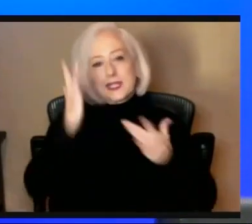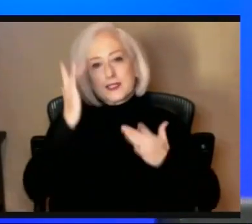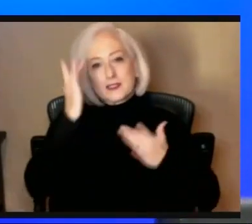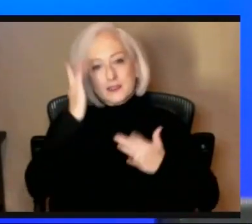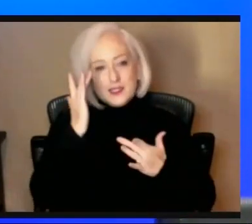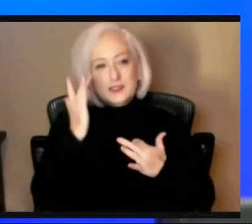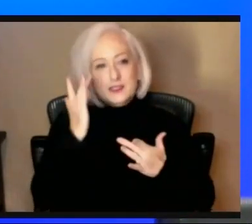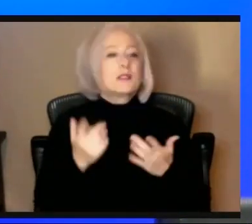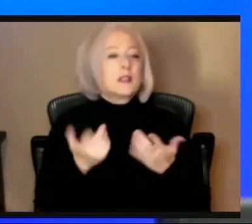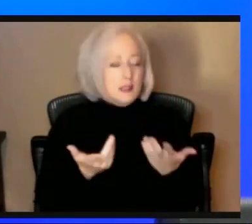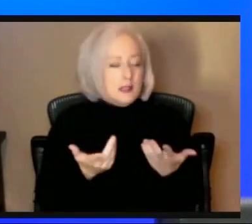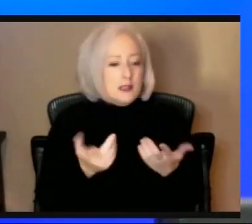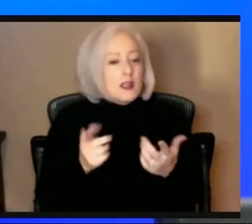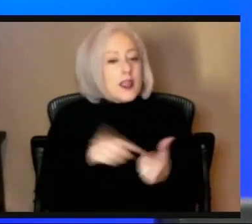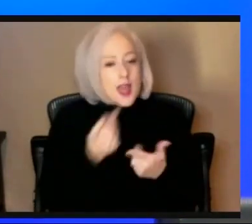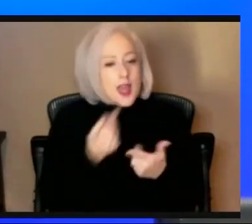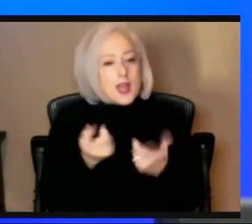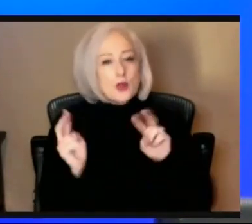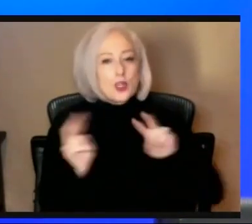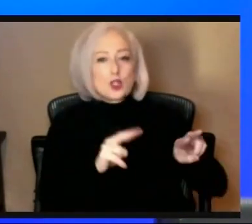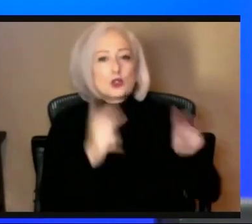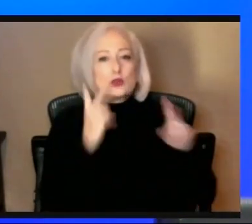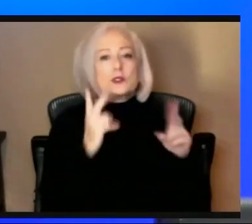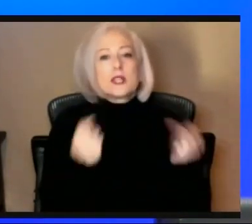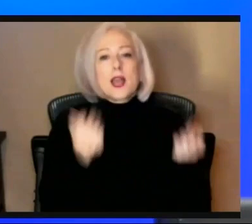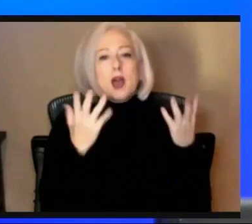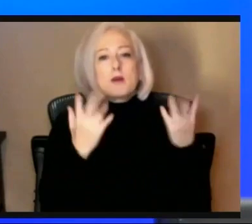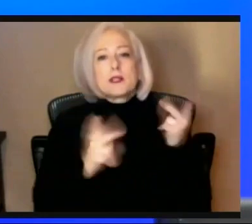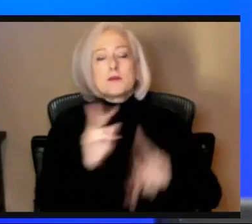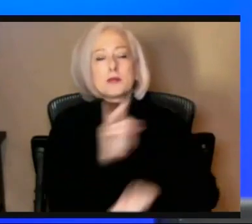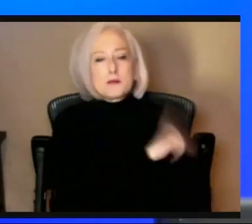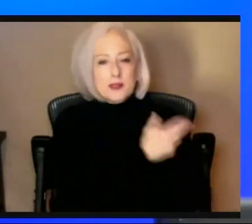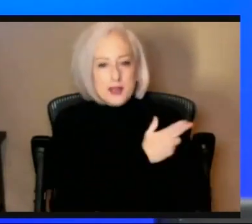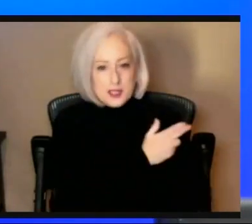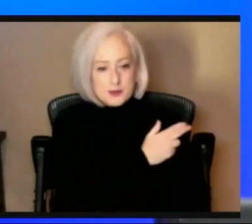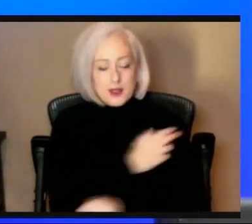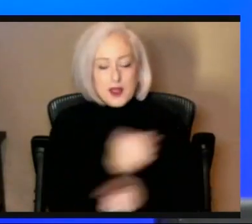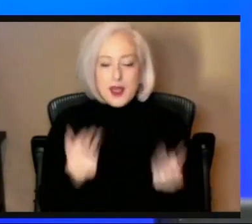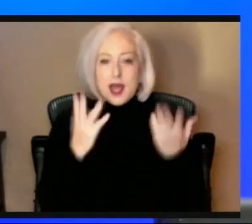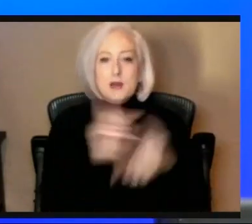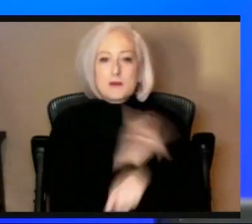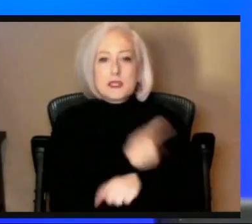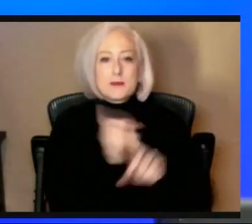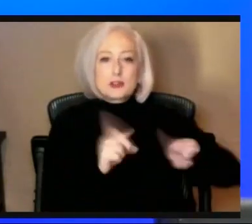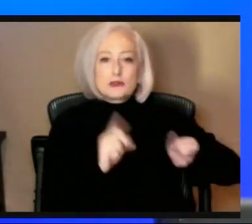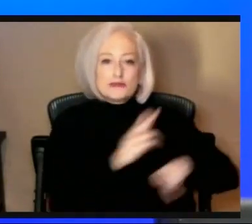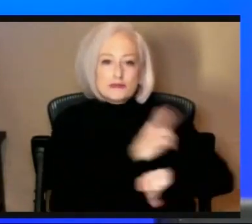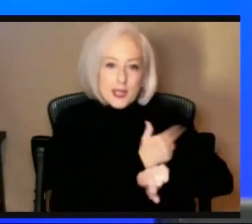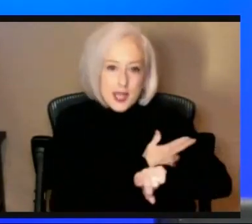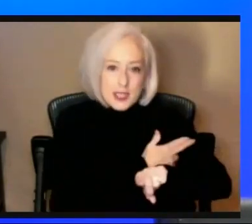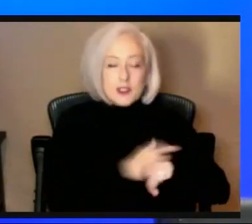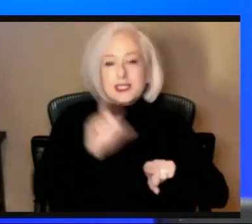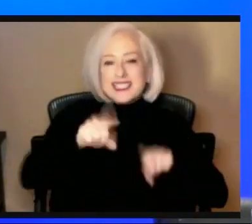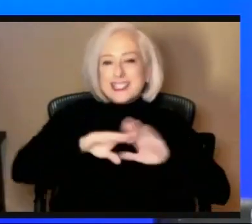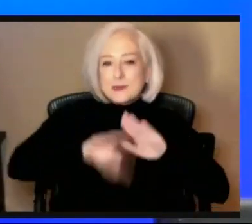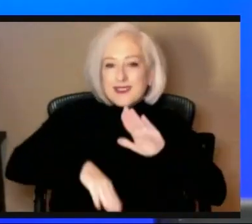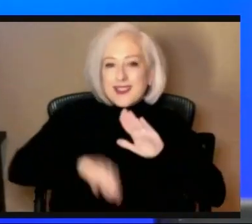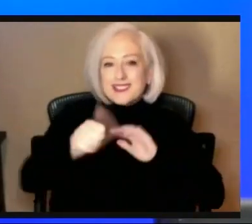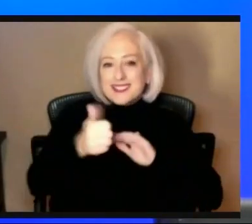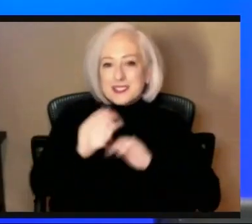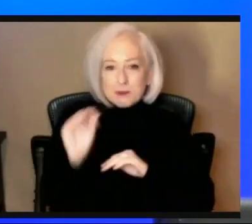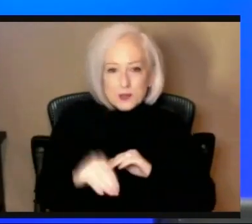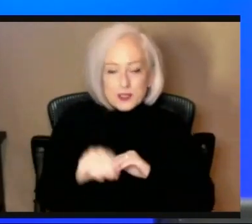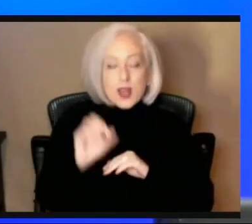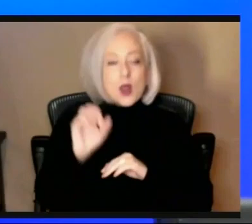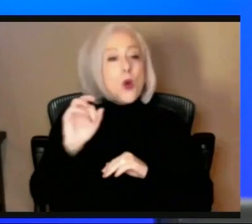they looked at hospitalizations, but the percentage of patients who are coming in, and it has to be like less than 10%, or you have to have less than